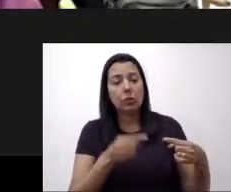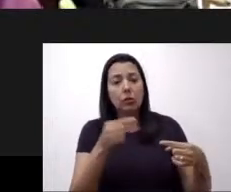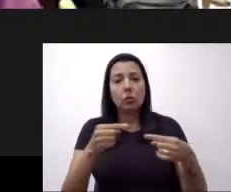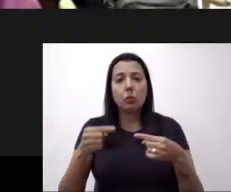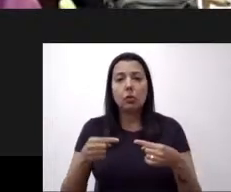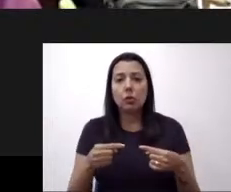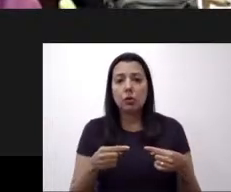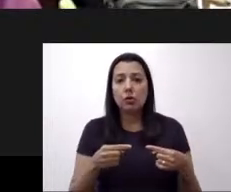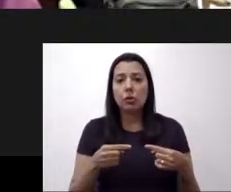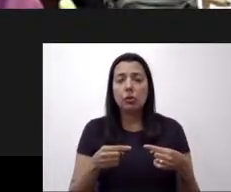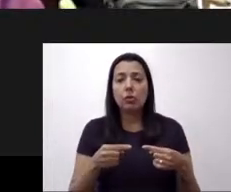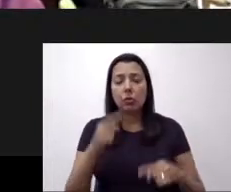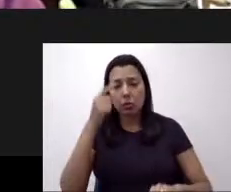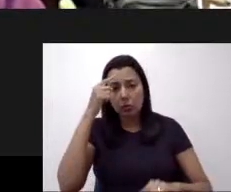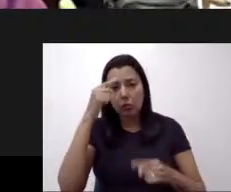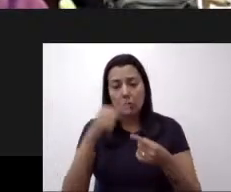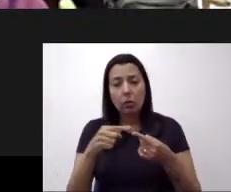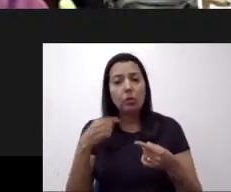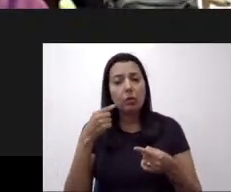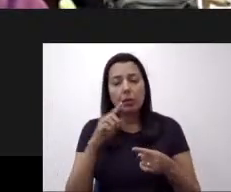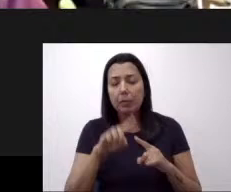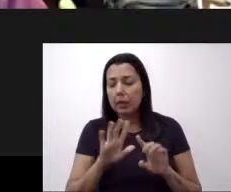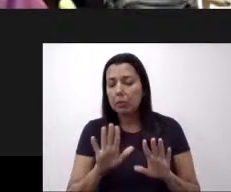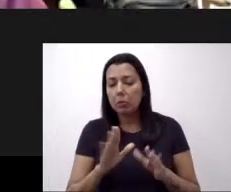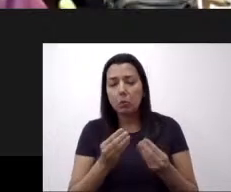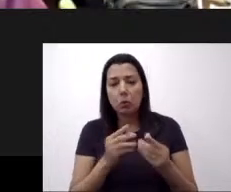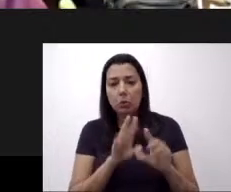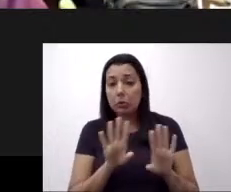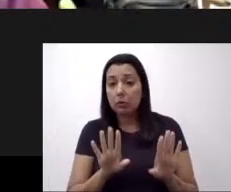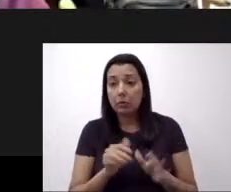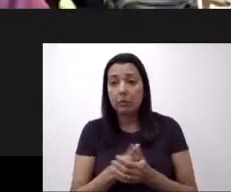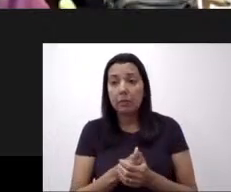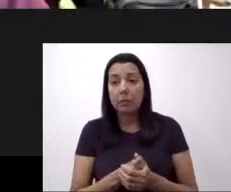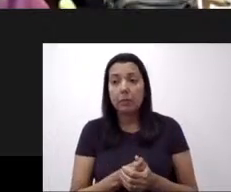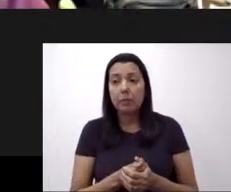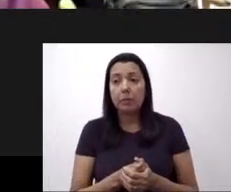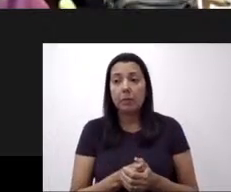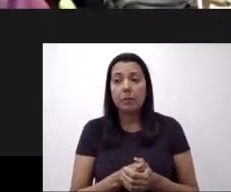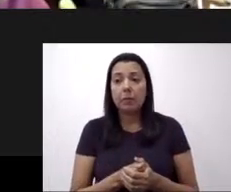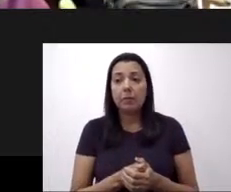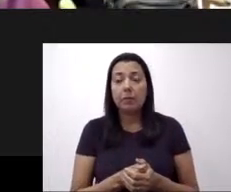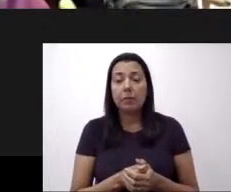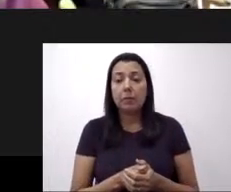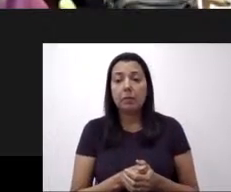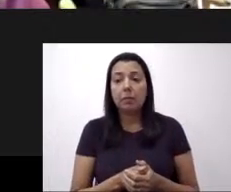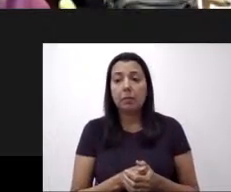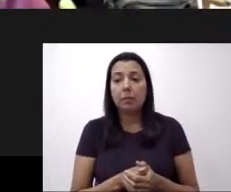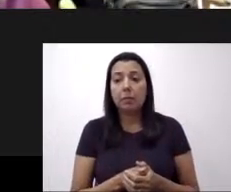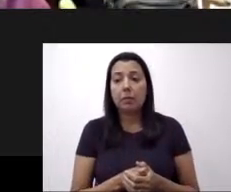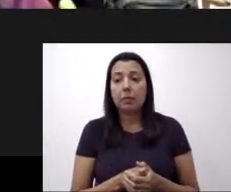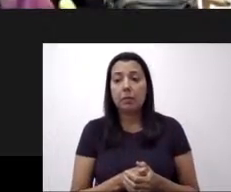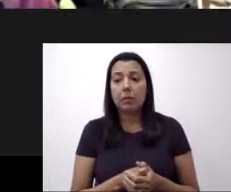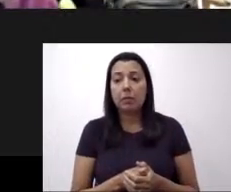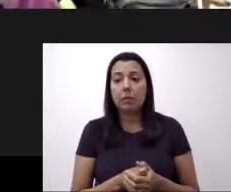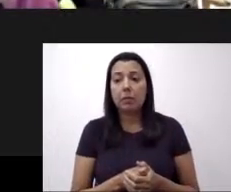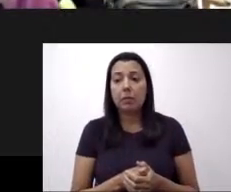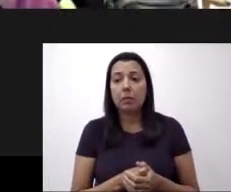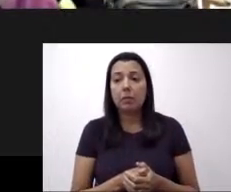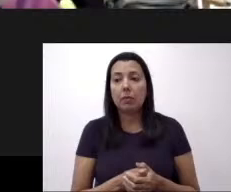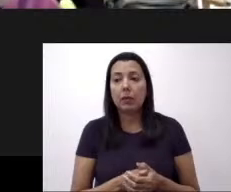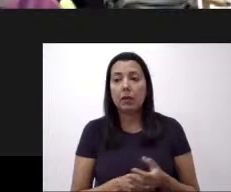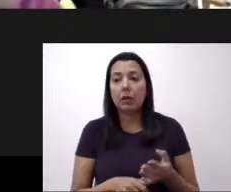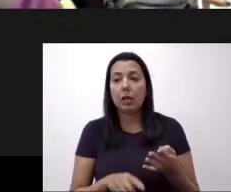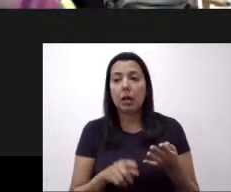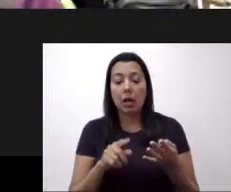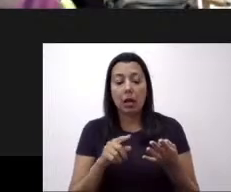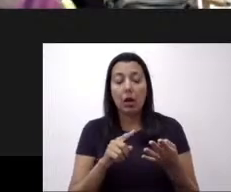not that much the multiple stream and neo-institutionalism. The third one is the